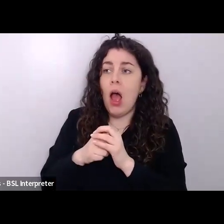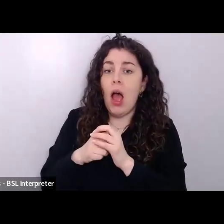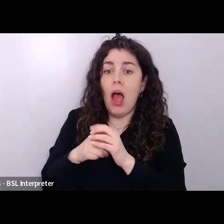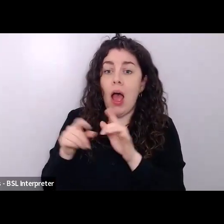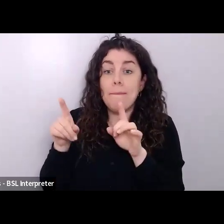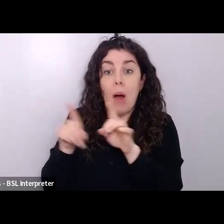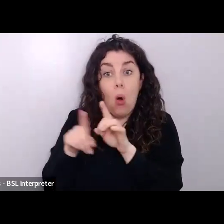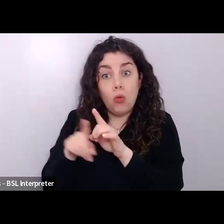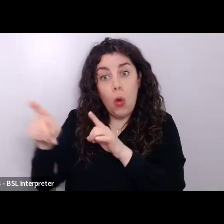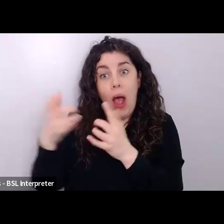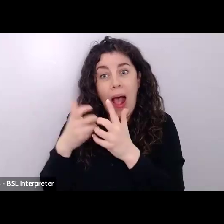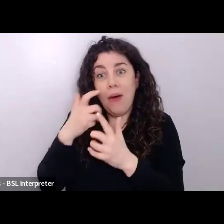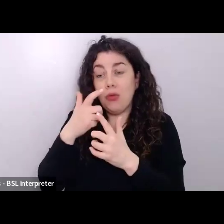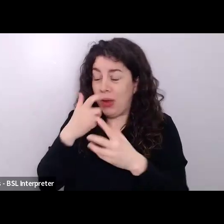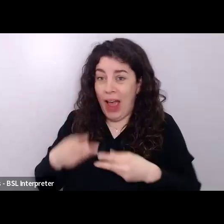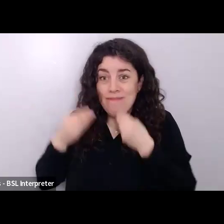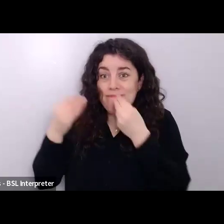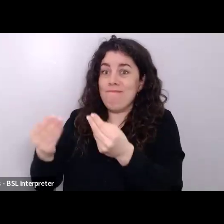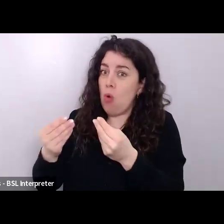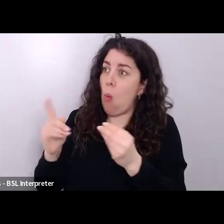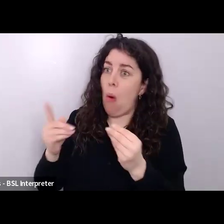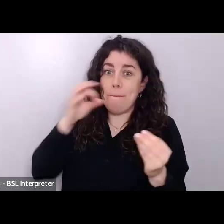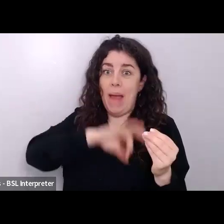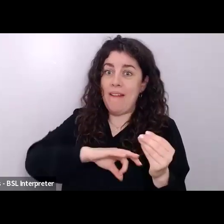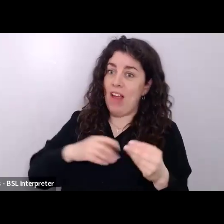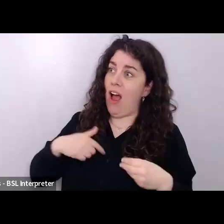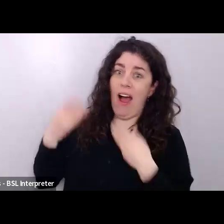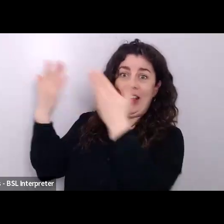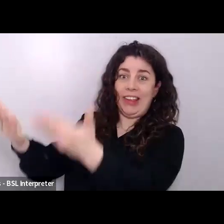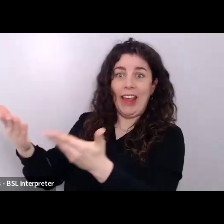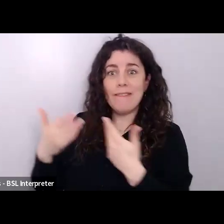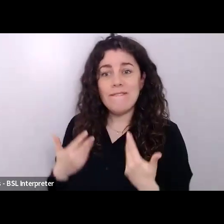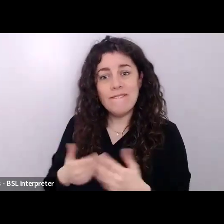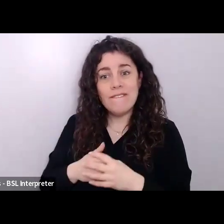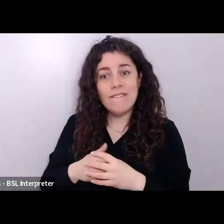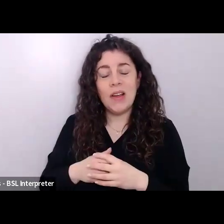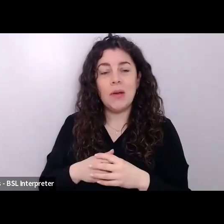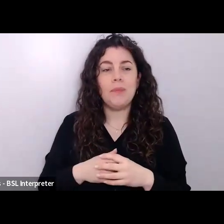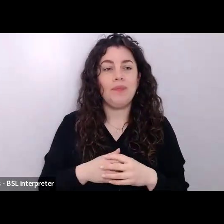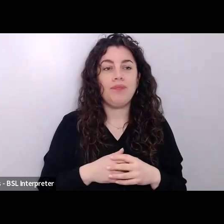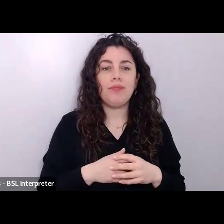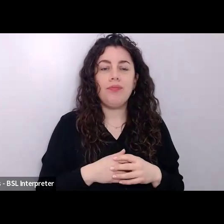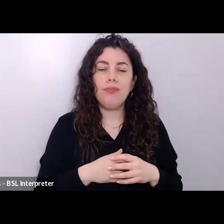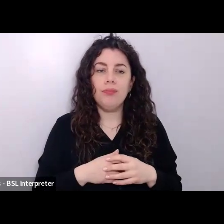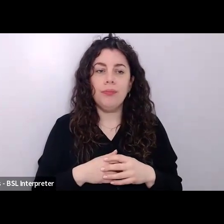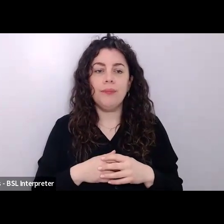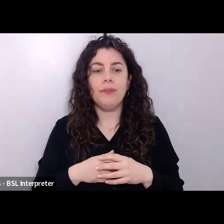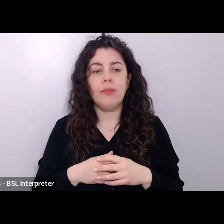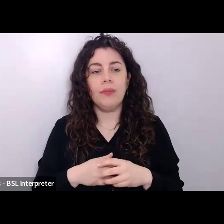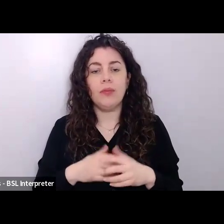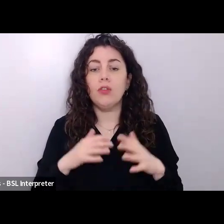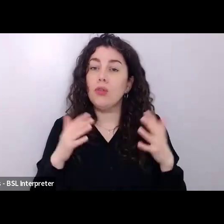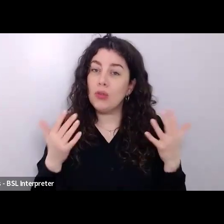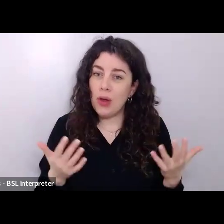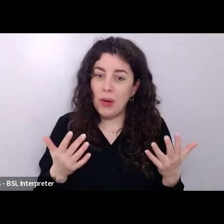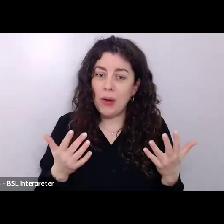of onboarding you as a new employee. So going on to the next slide, firstly, there